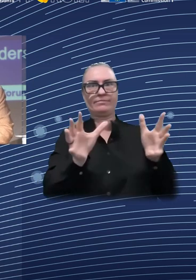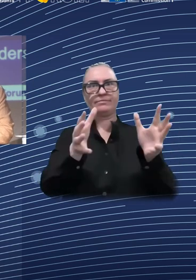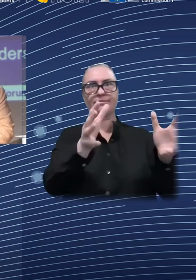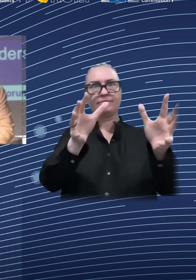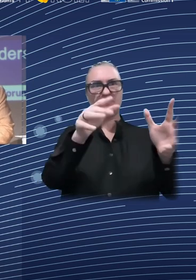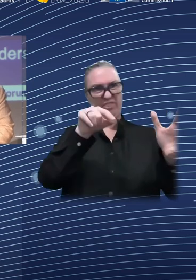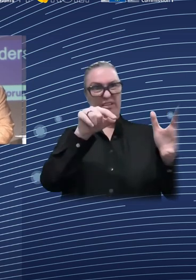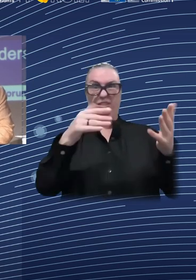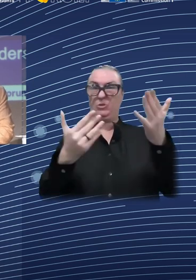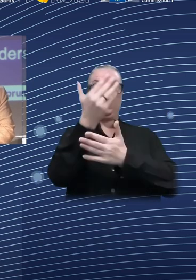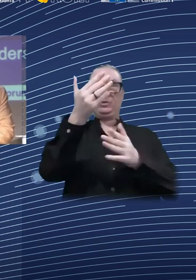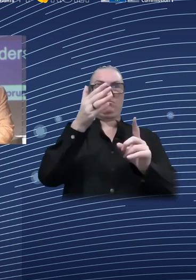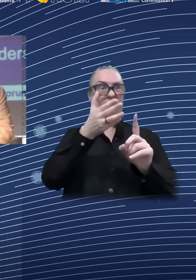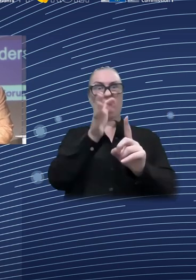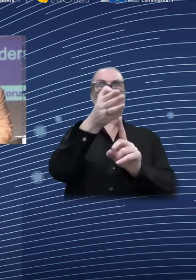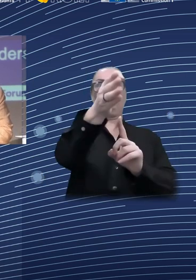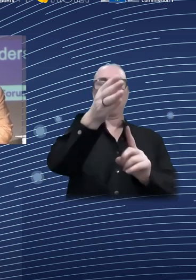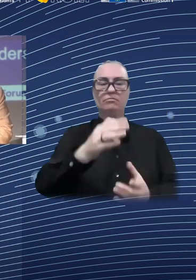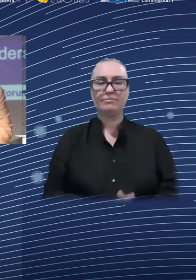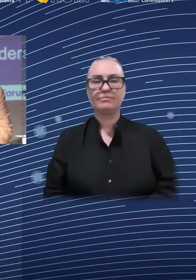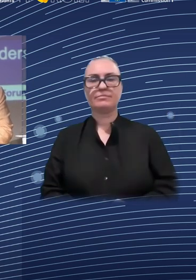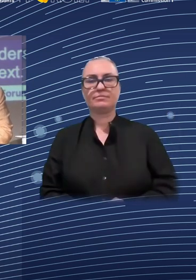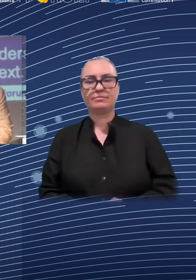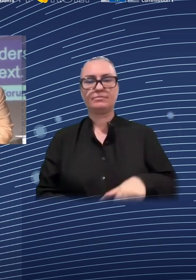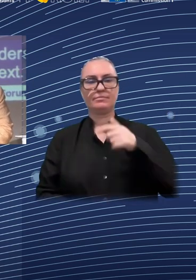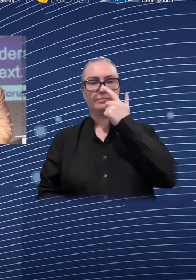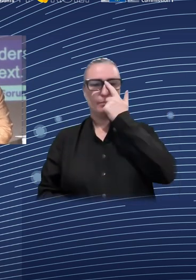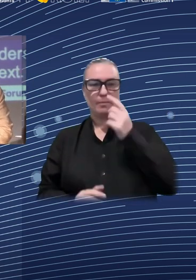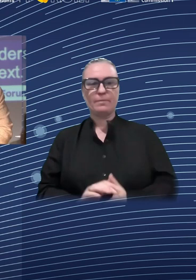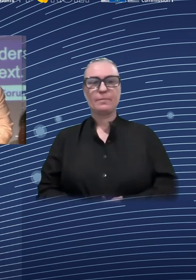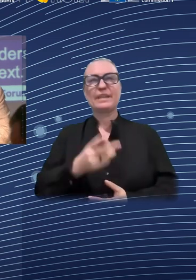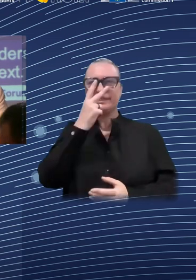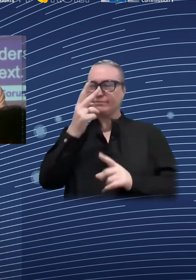context. And we see that advancement of digital skills